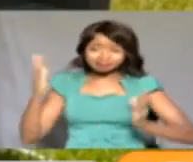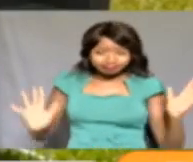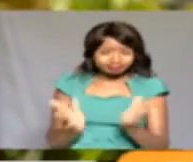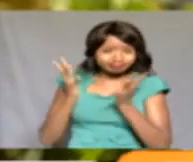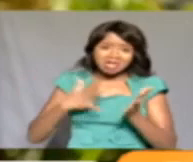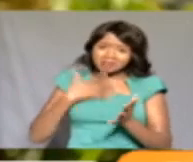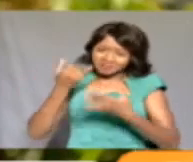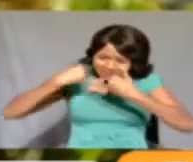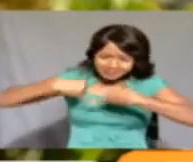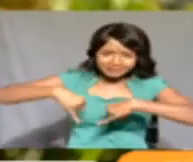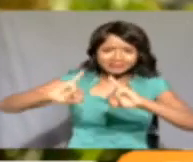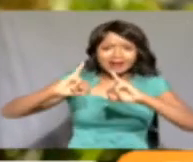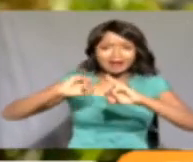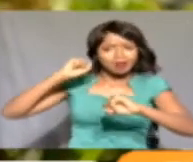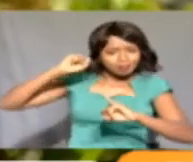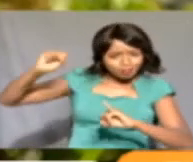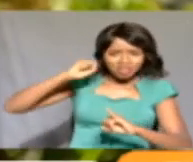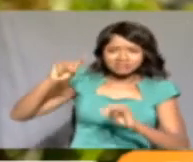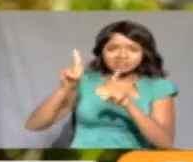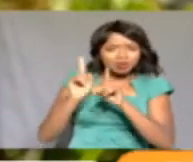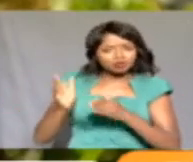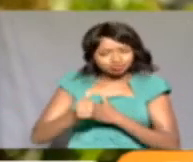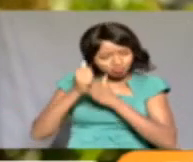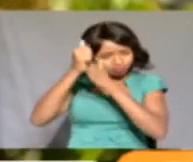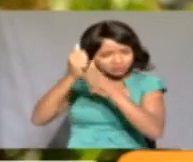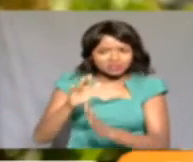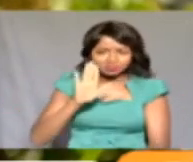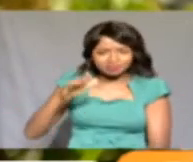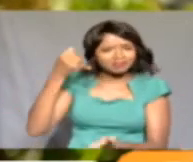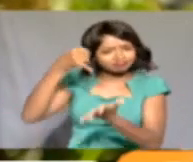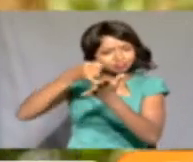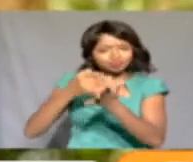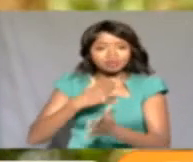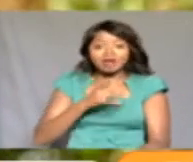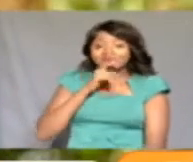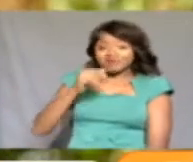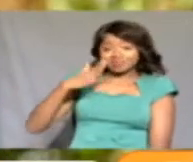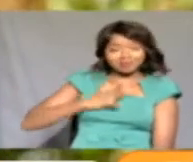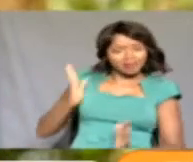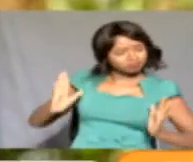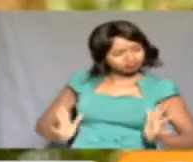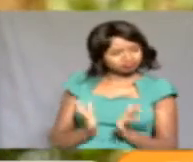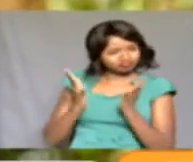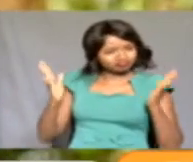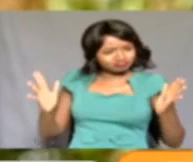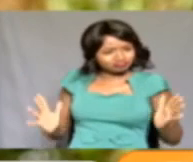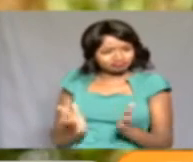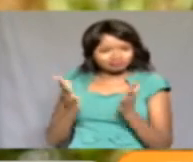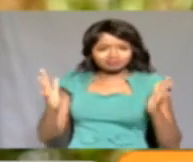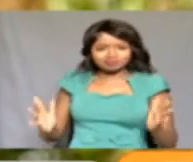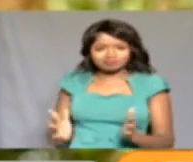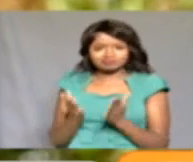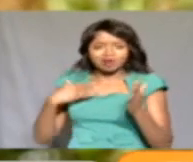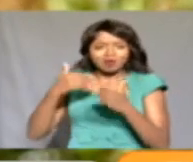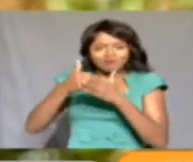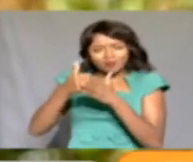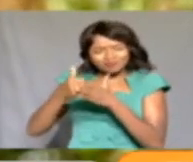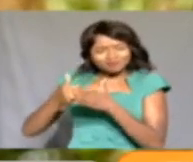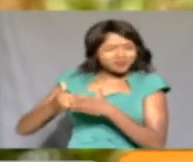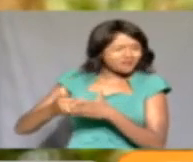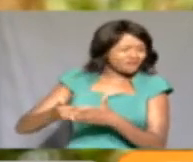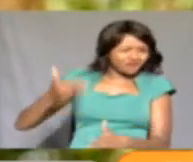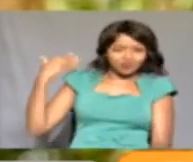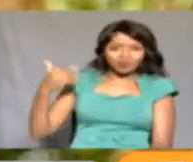to give politics and indeed leadership a try. My dad was encouraging me from the one call. He